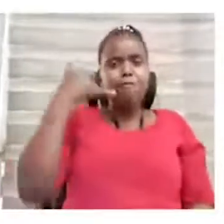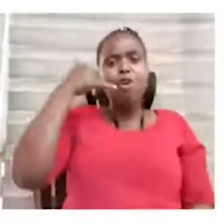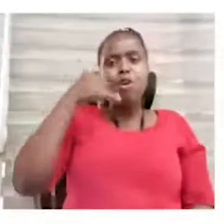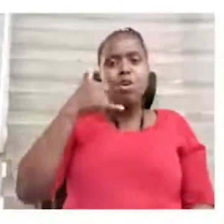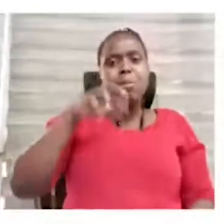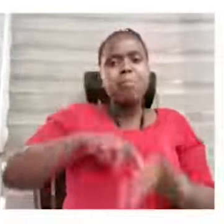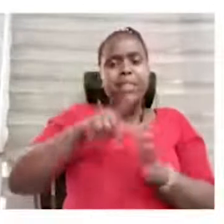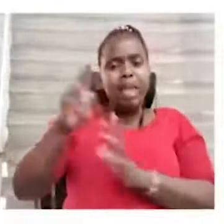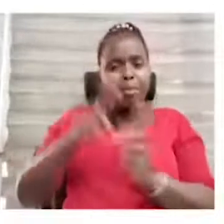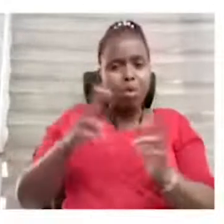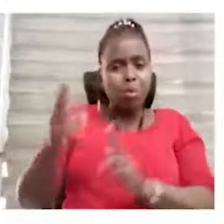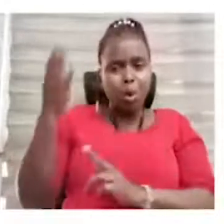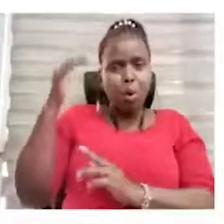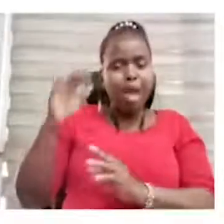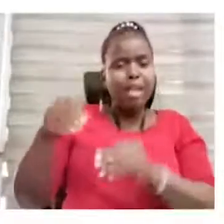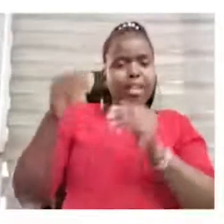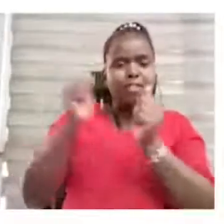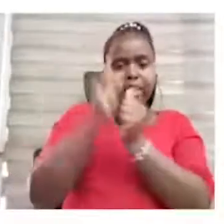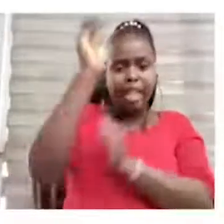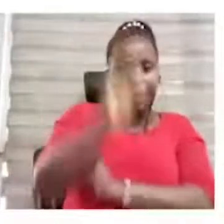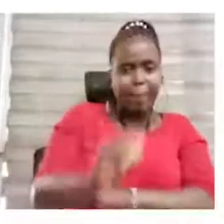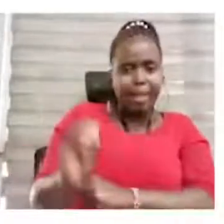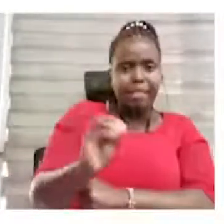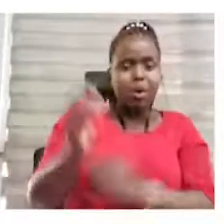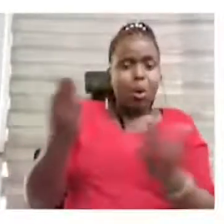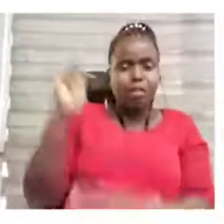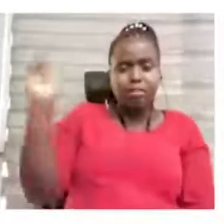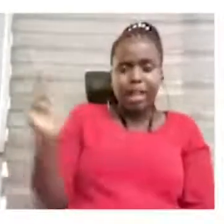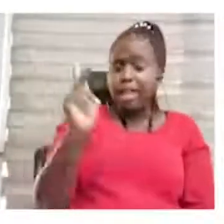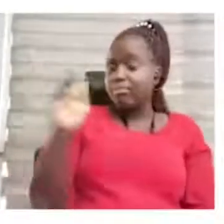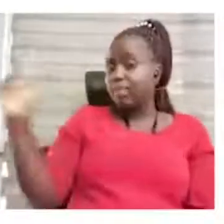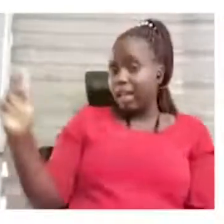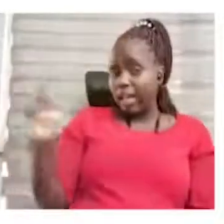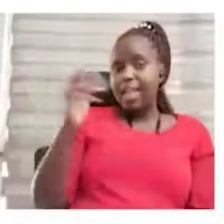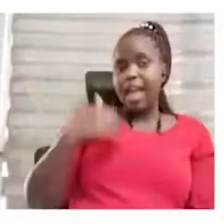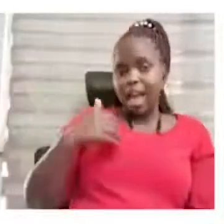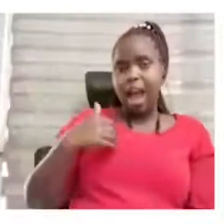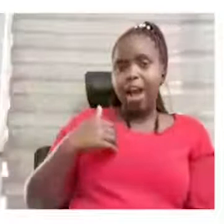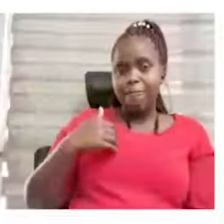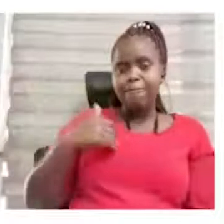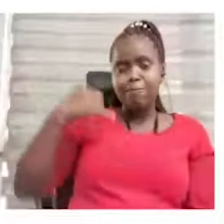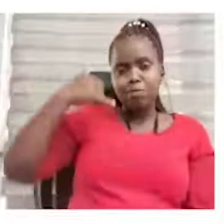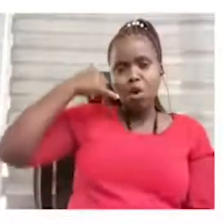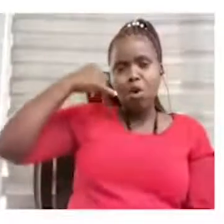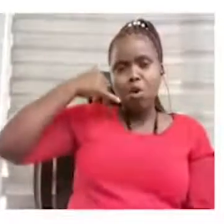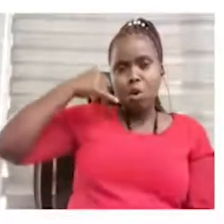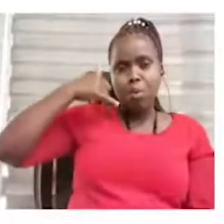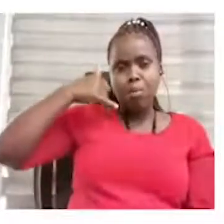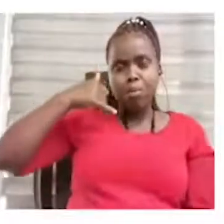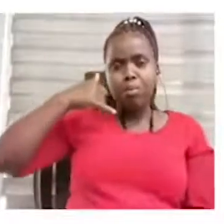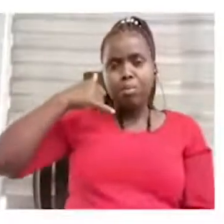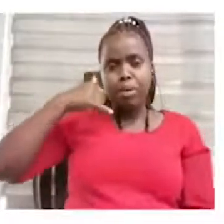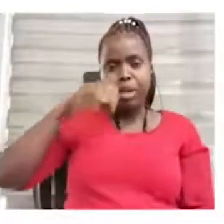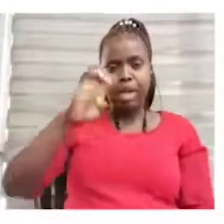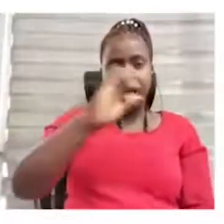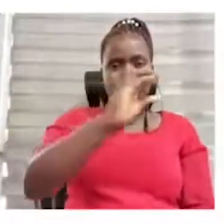around 10% in a country like Kenya. Kenya has a quite mature mobile ecosystem. So this is